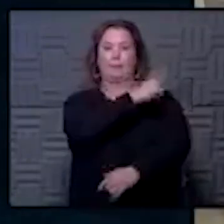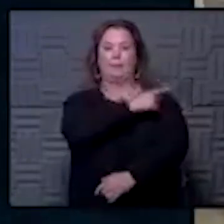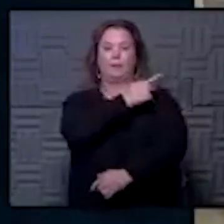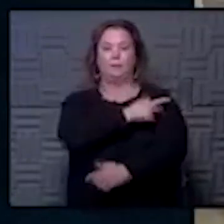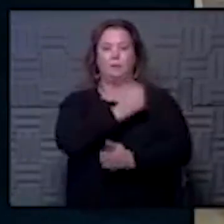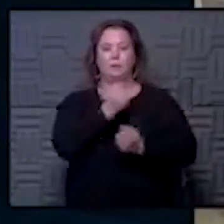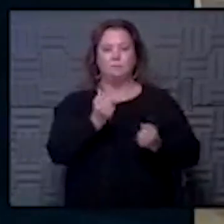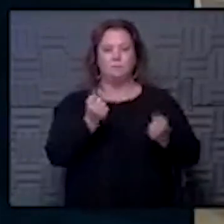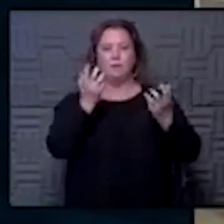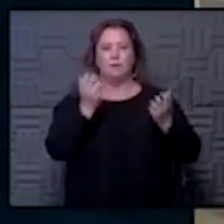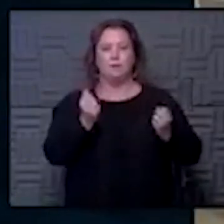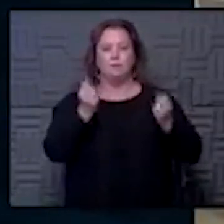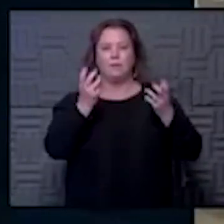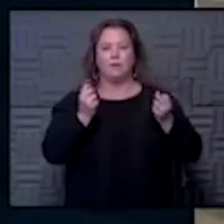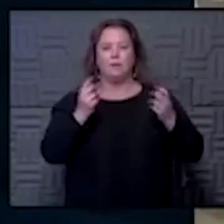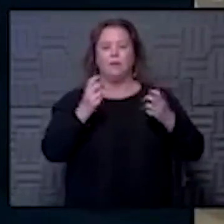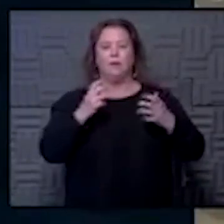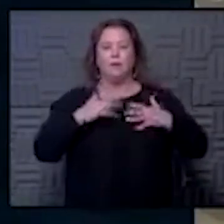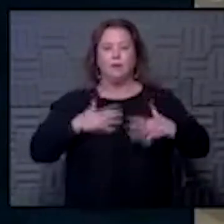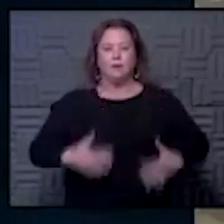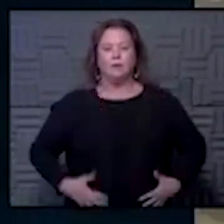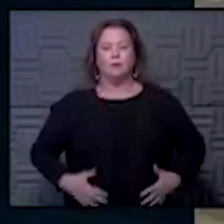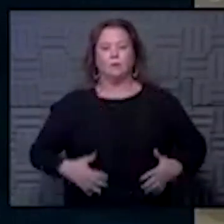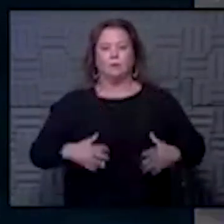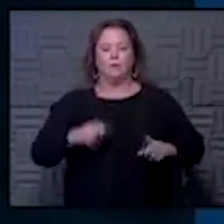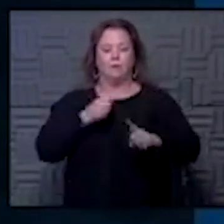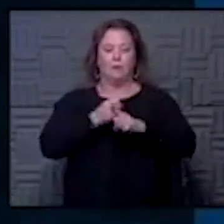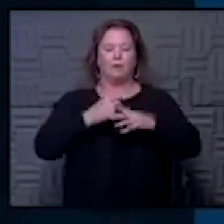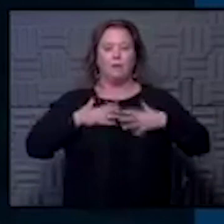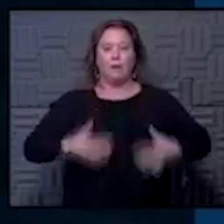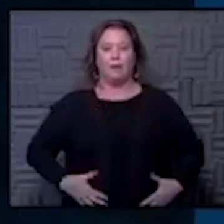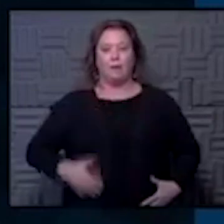multiple issues. It's affecting their whole bodies, head to toe.